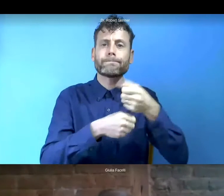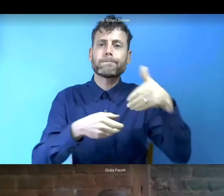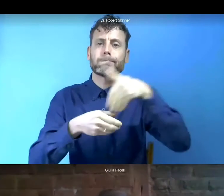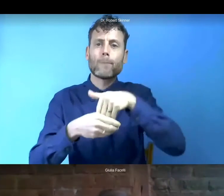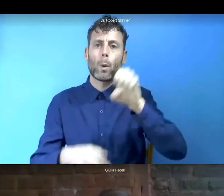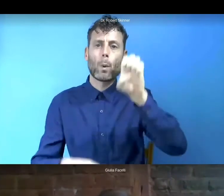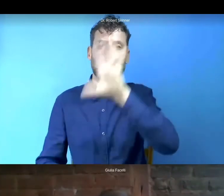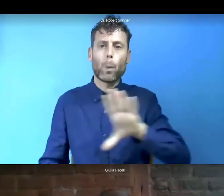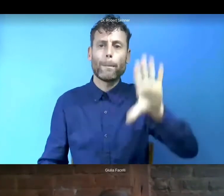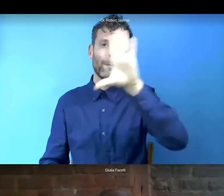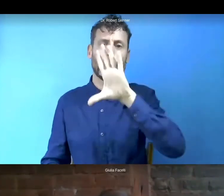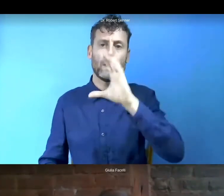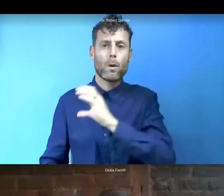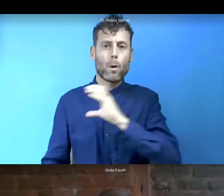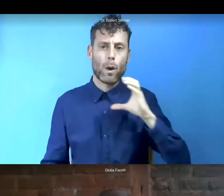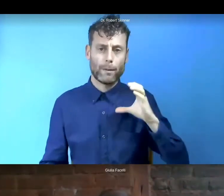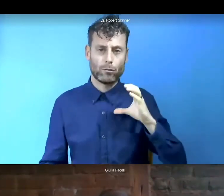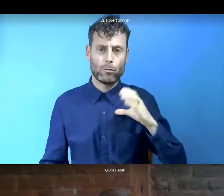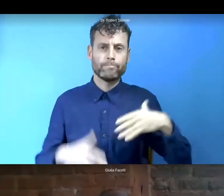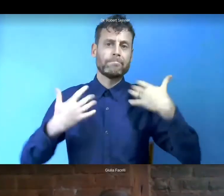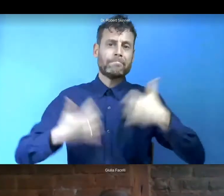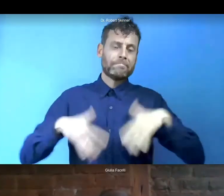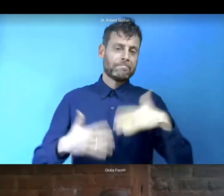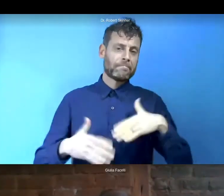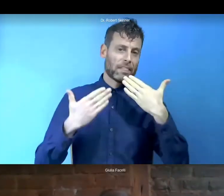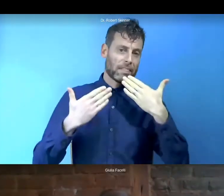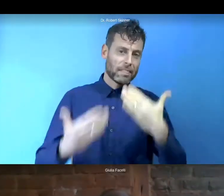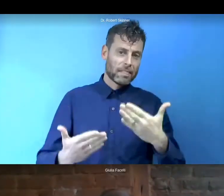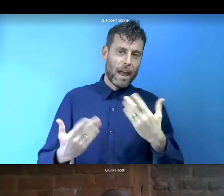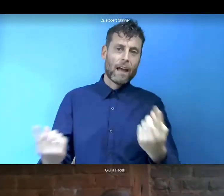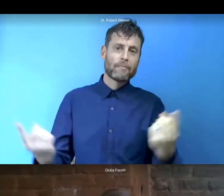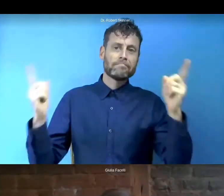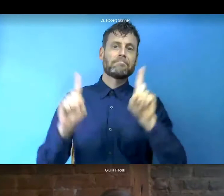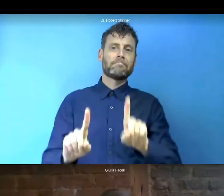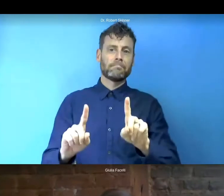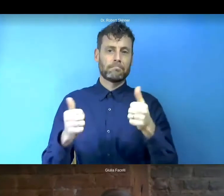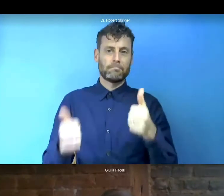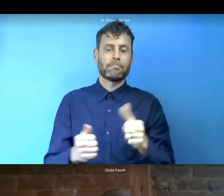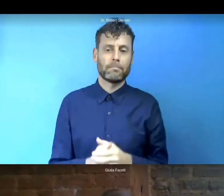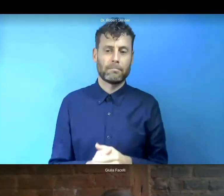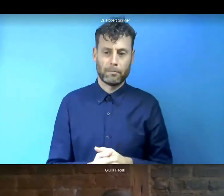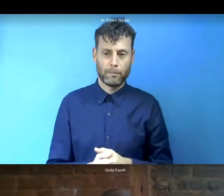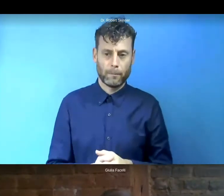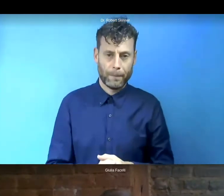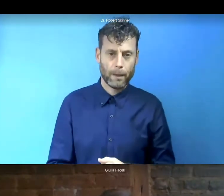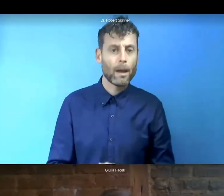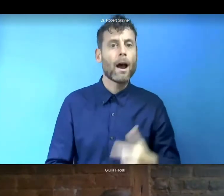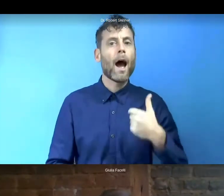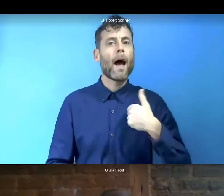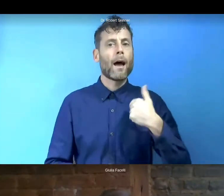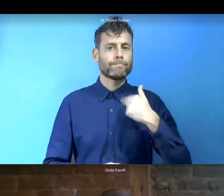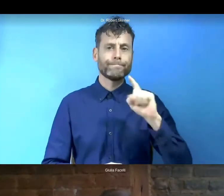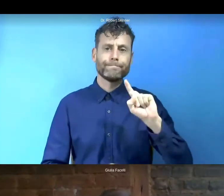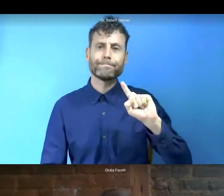thanks to both of you for joining us today. Let me dive straight in and first turn